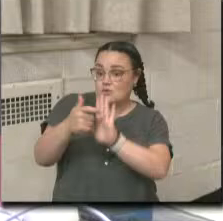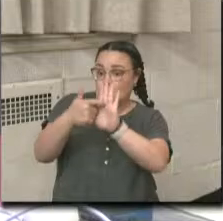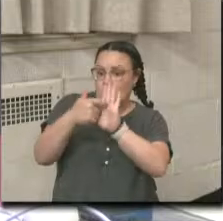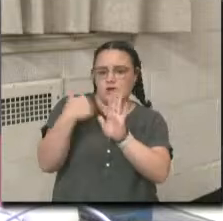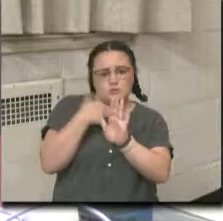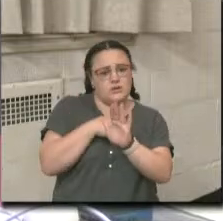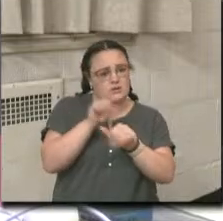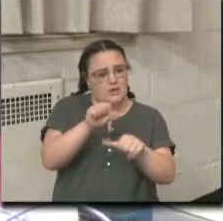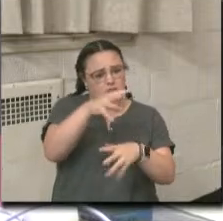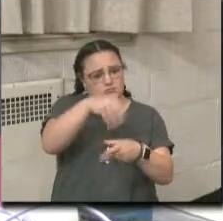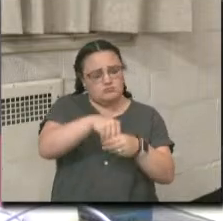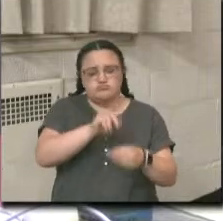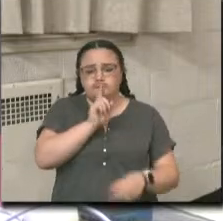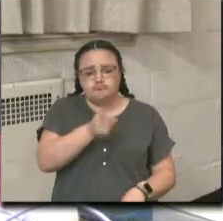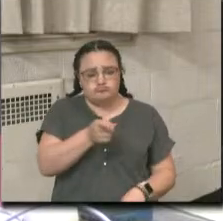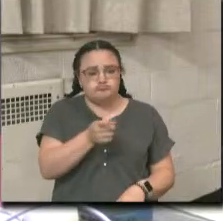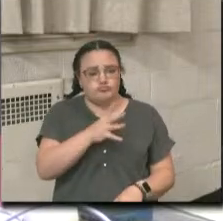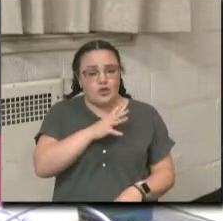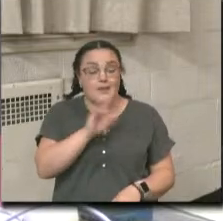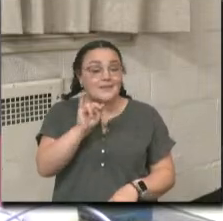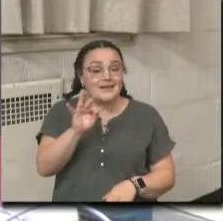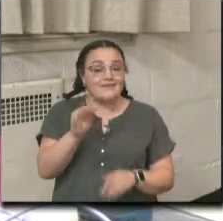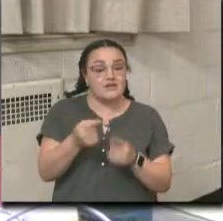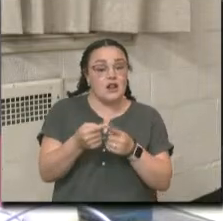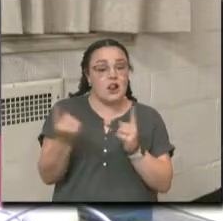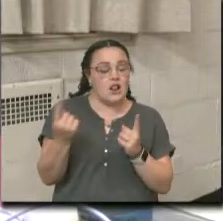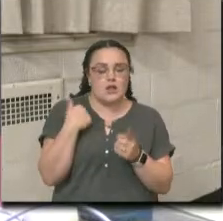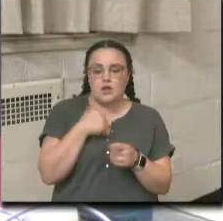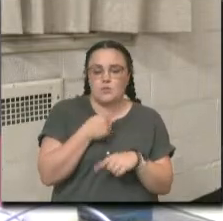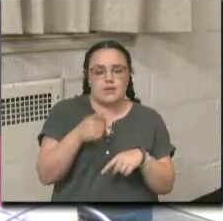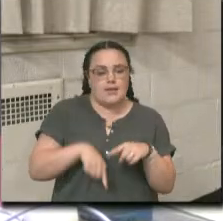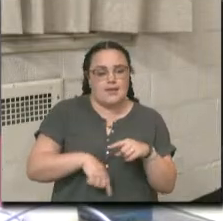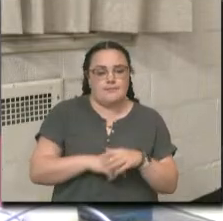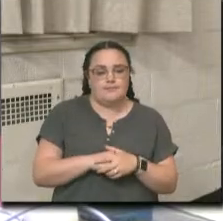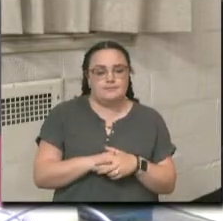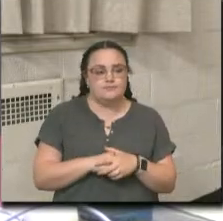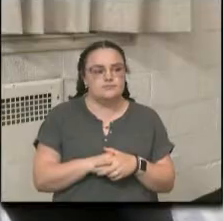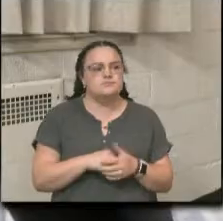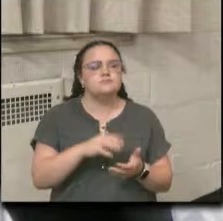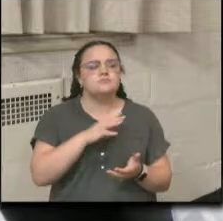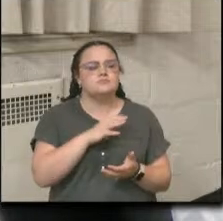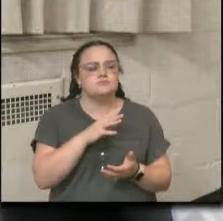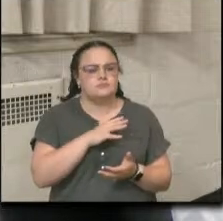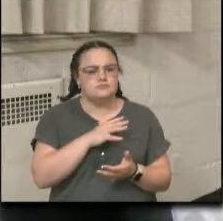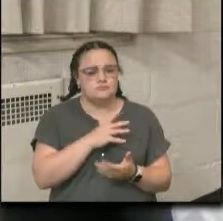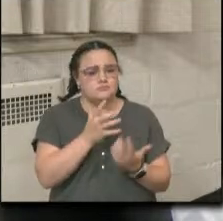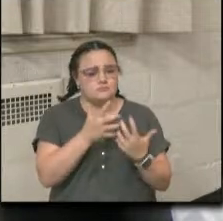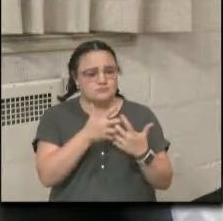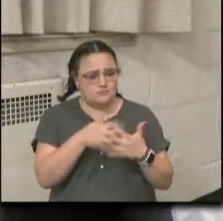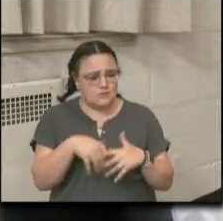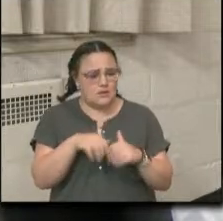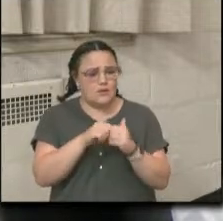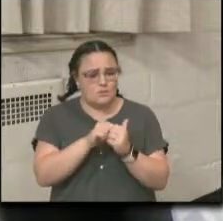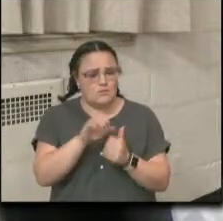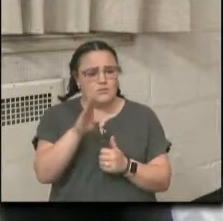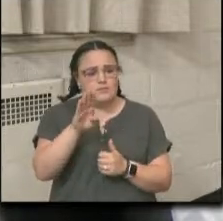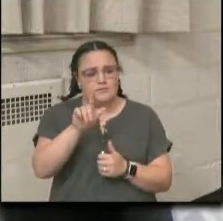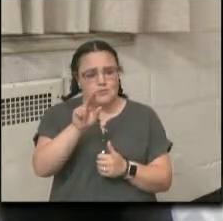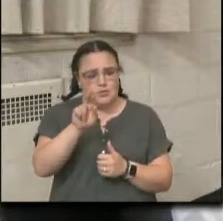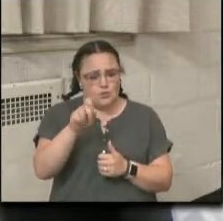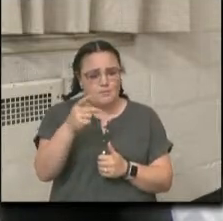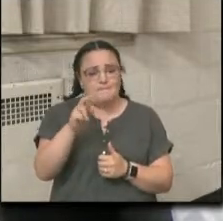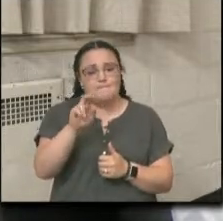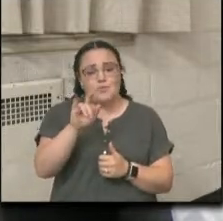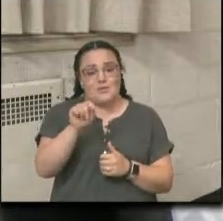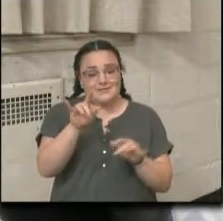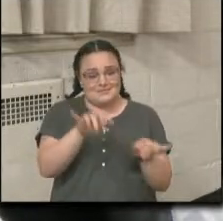for instructional practices, then I think it shouldn't be an issue. Yes, that is aligned with the blueprint standard for curriculum